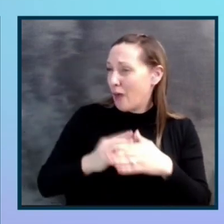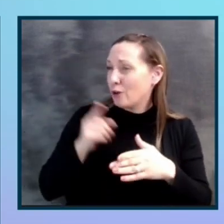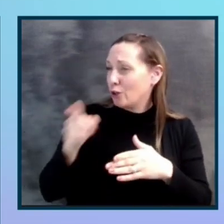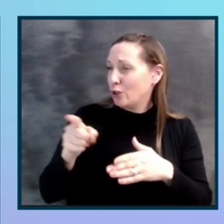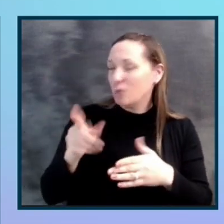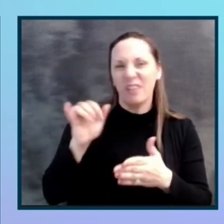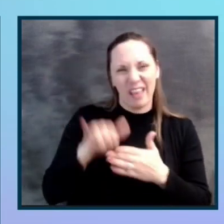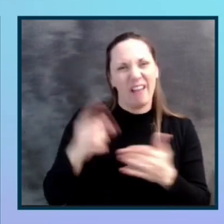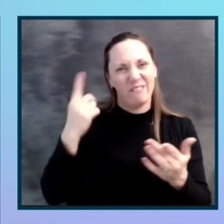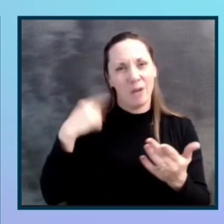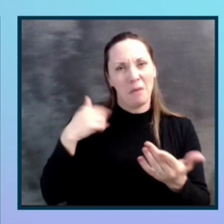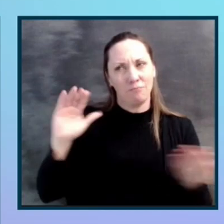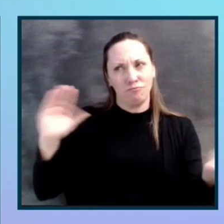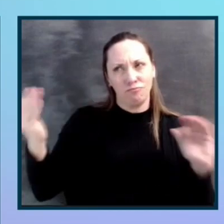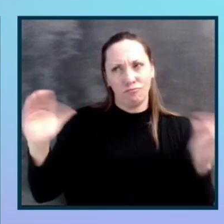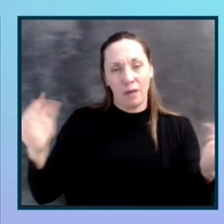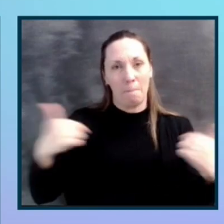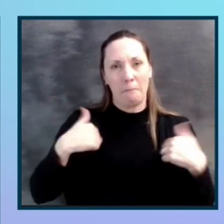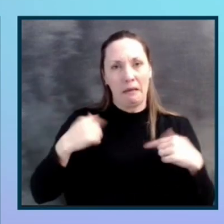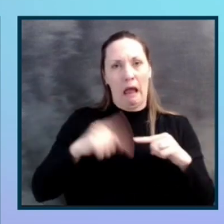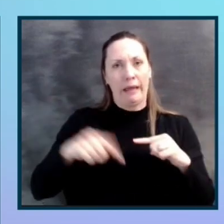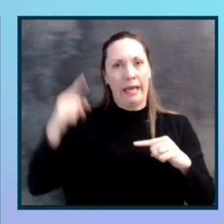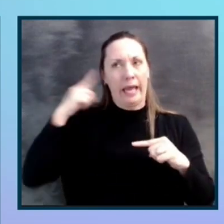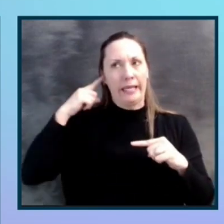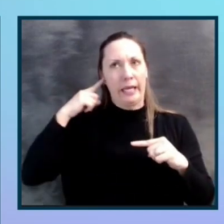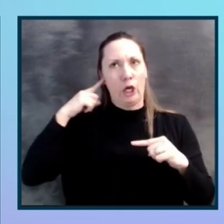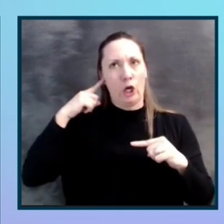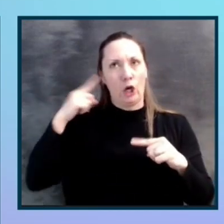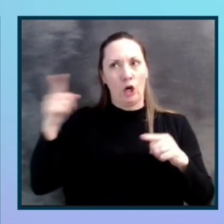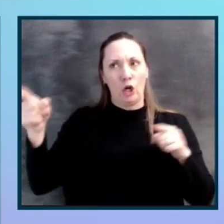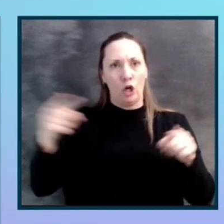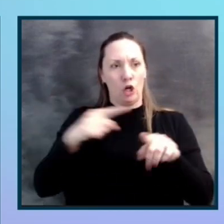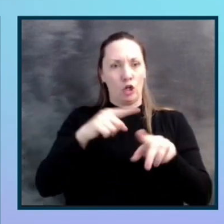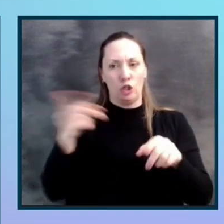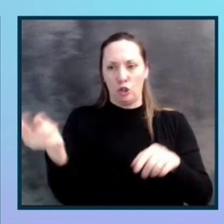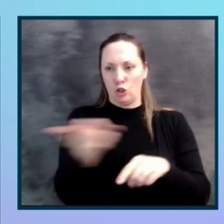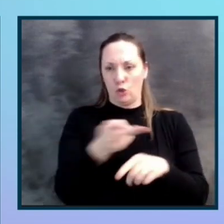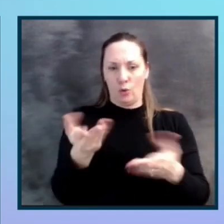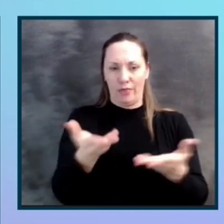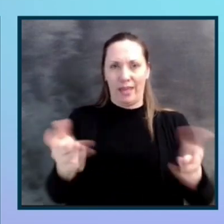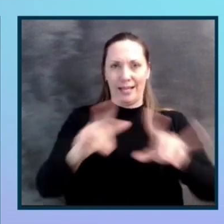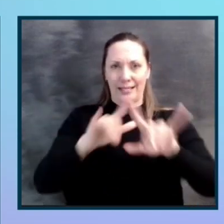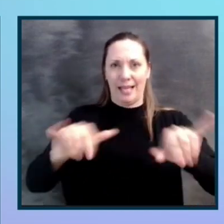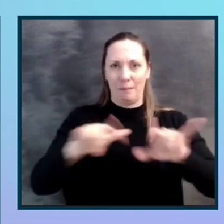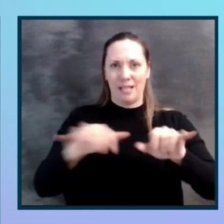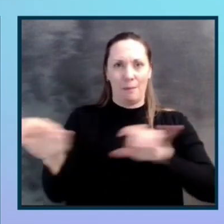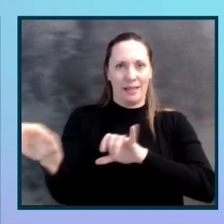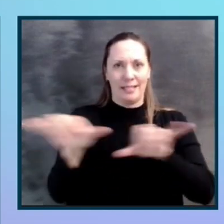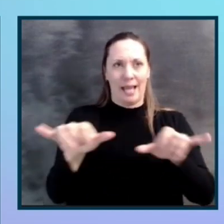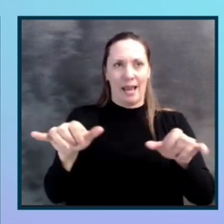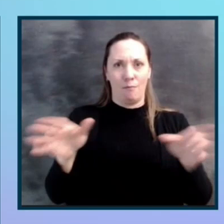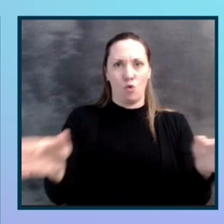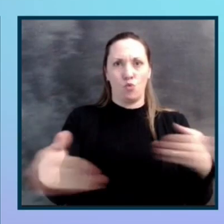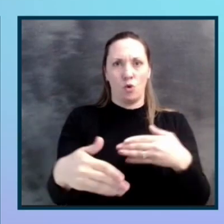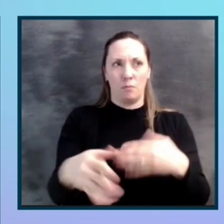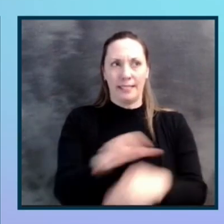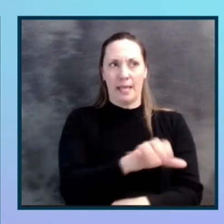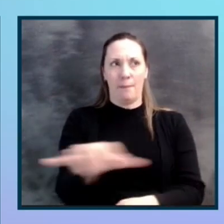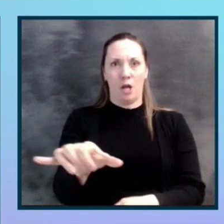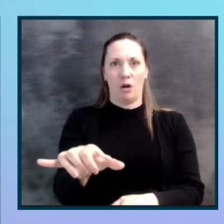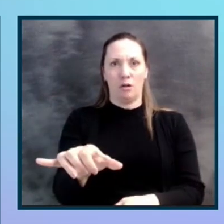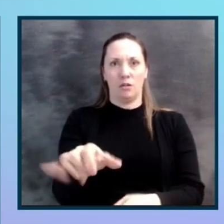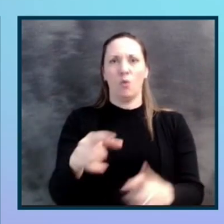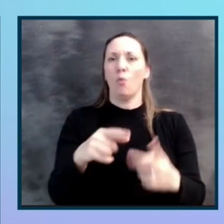for me, I can't hear two sounds at once in the same room that are very similar in style. So it's either like a